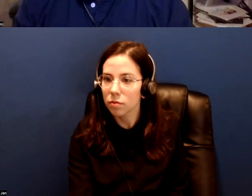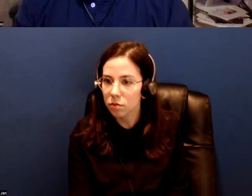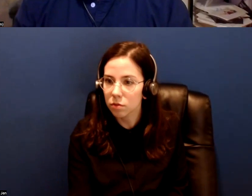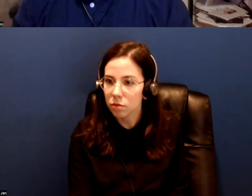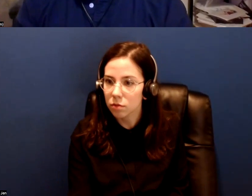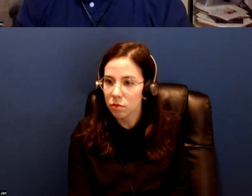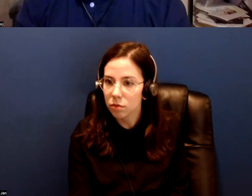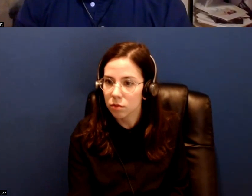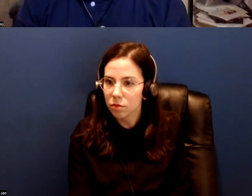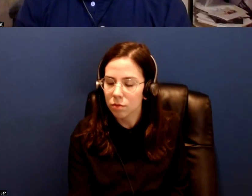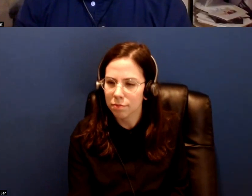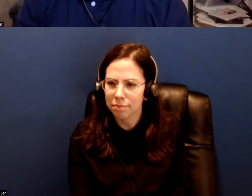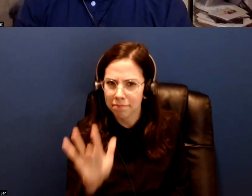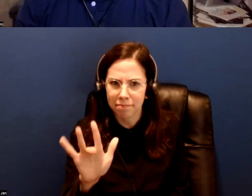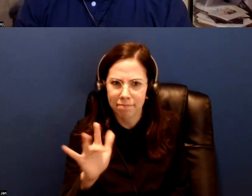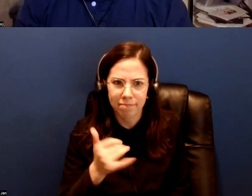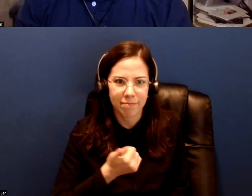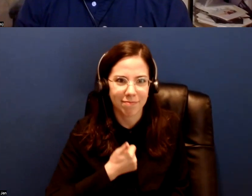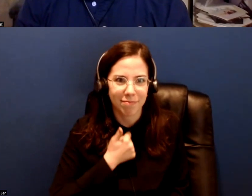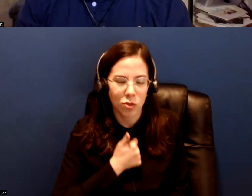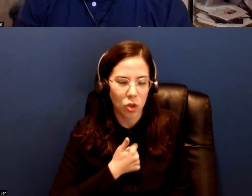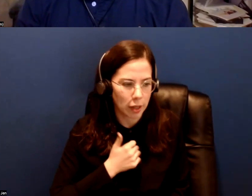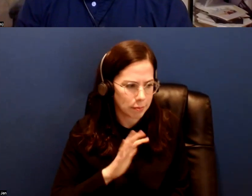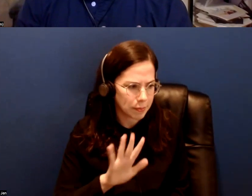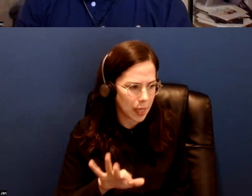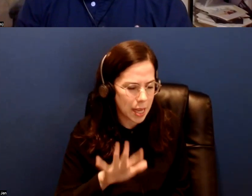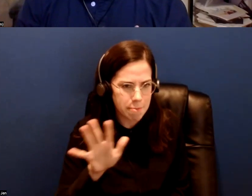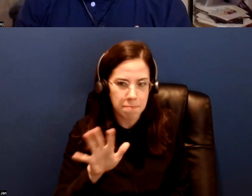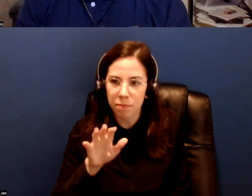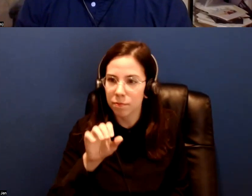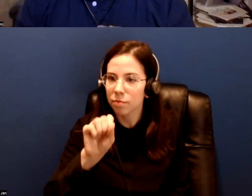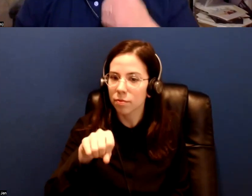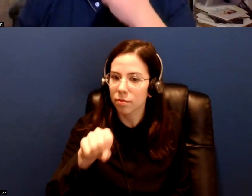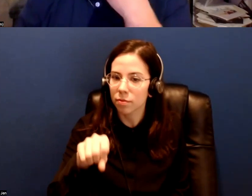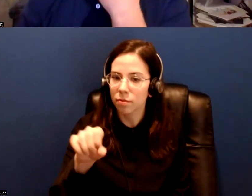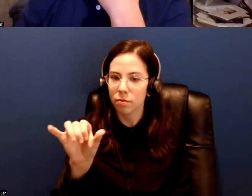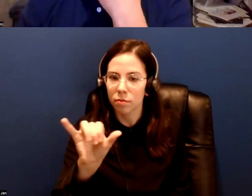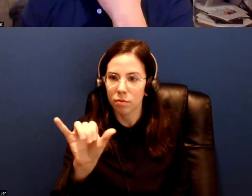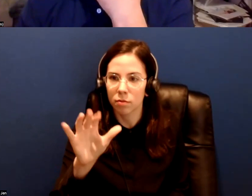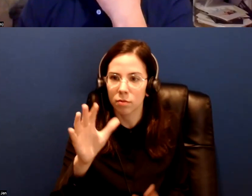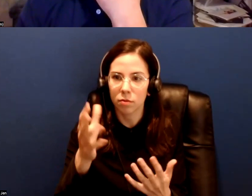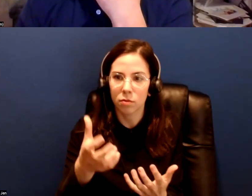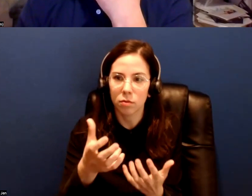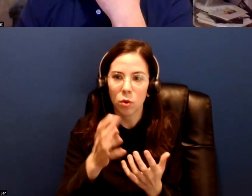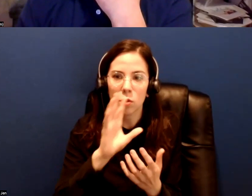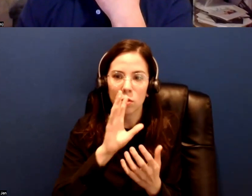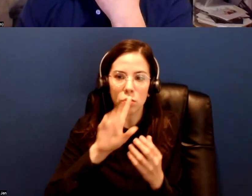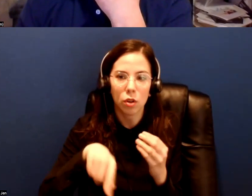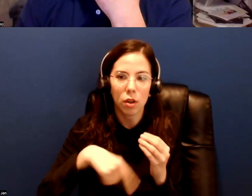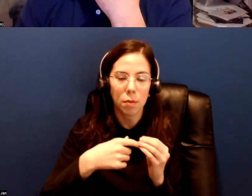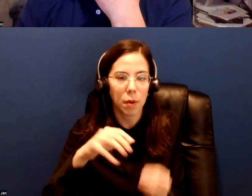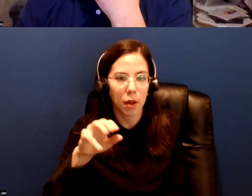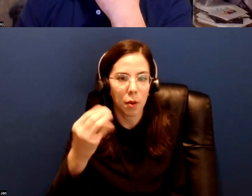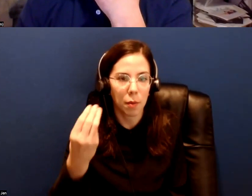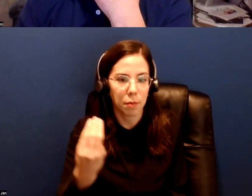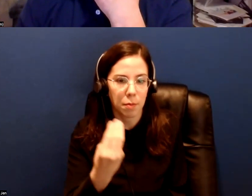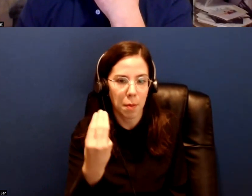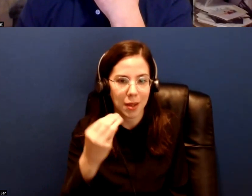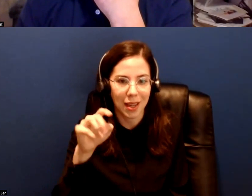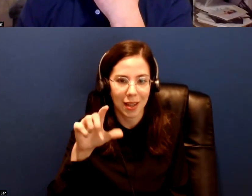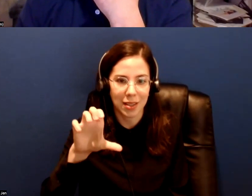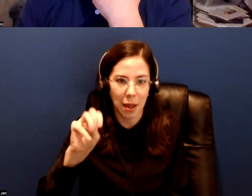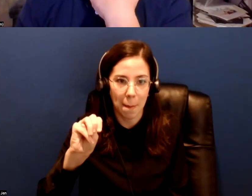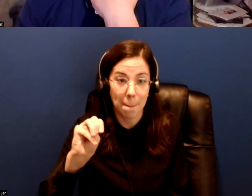did it again. Sorry. Okay. Yes, I also want to call out Monday.com. I've personally, a marketing team